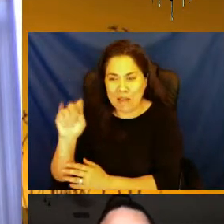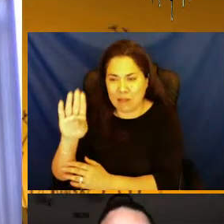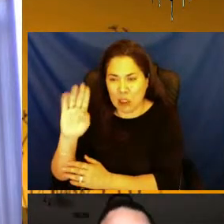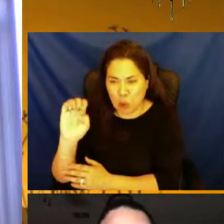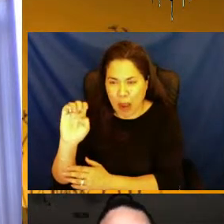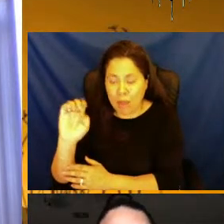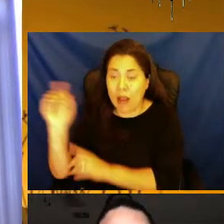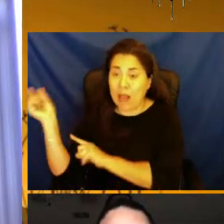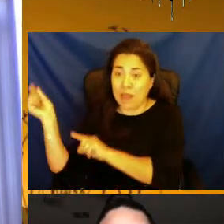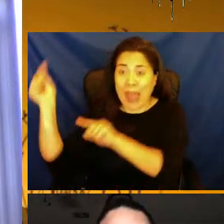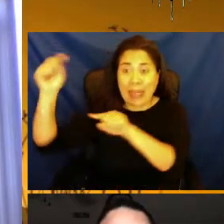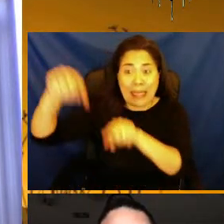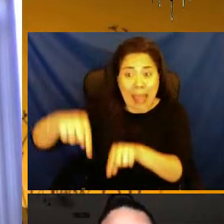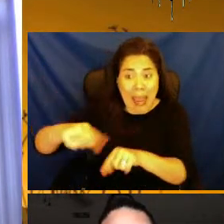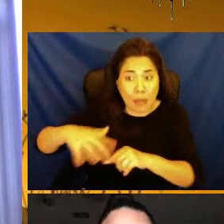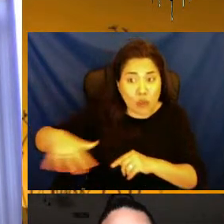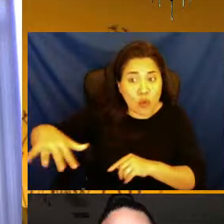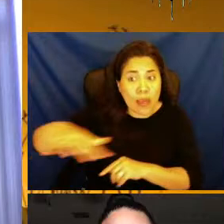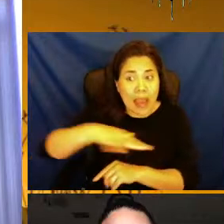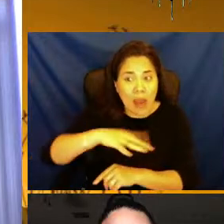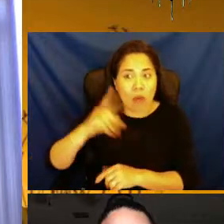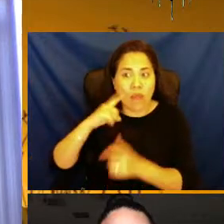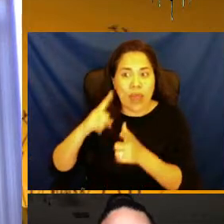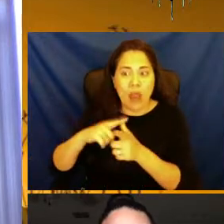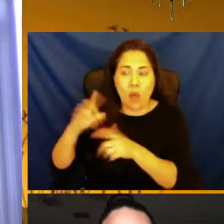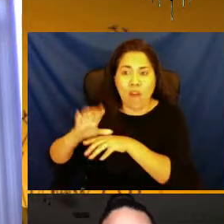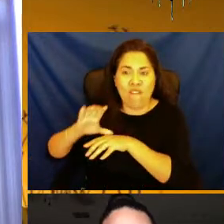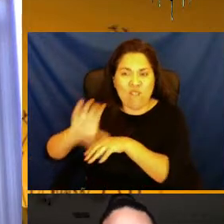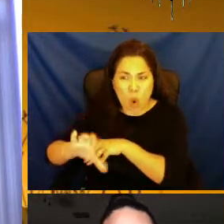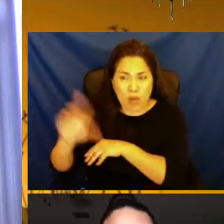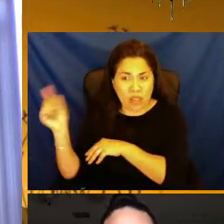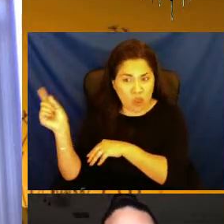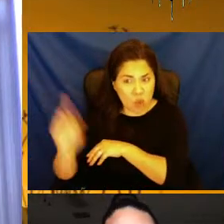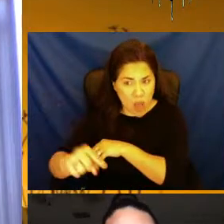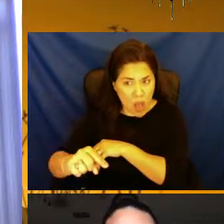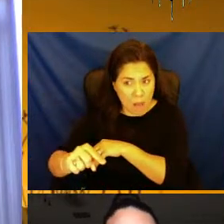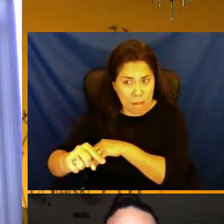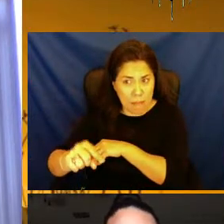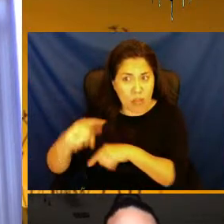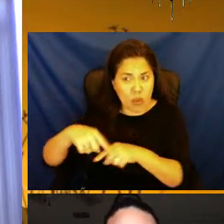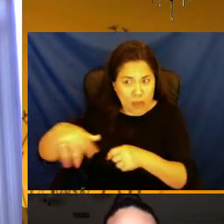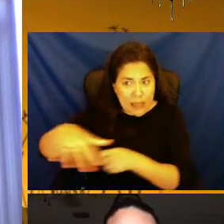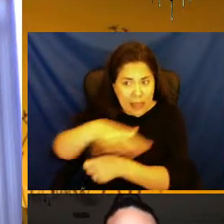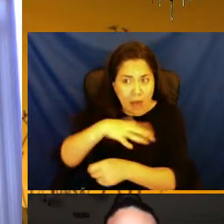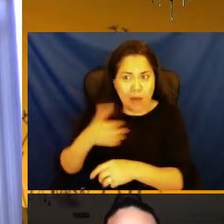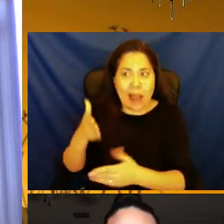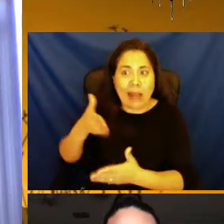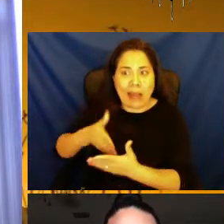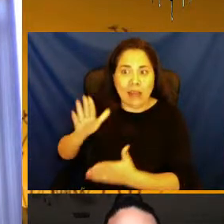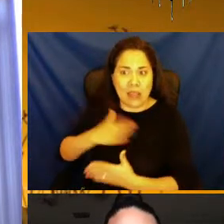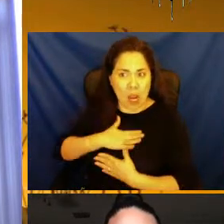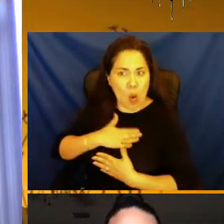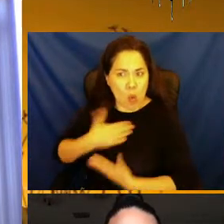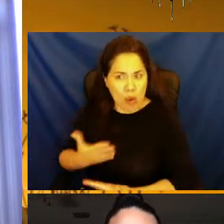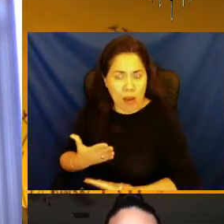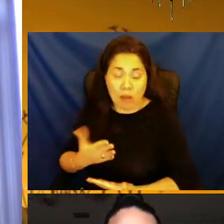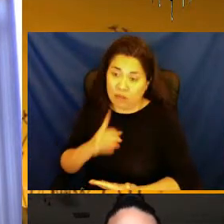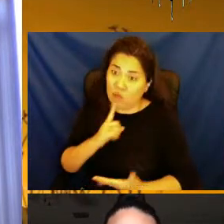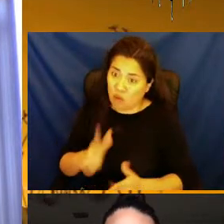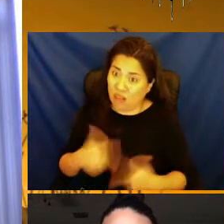came to this area, that were either forced to this area against their will, to be real,